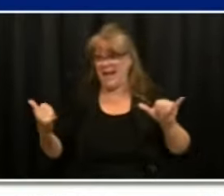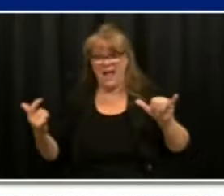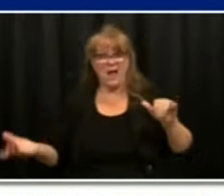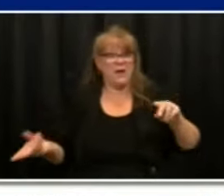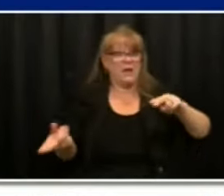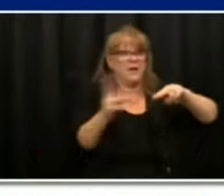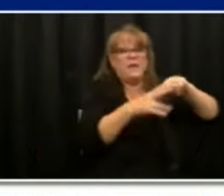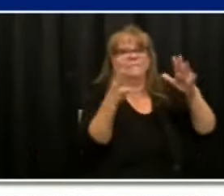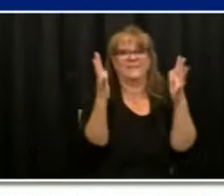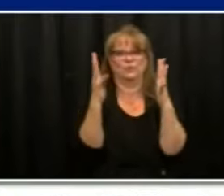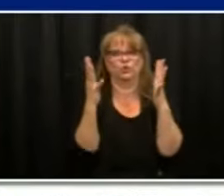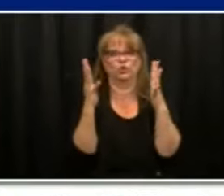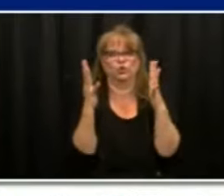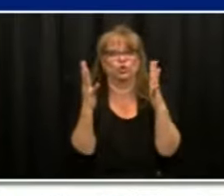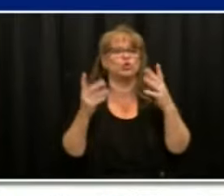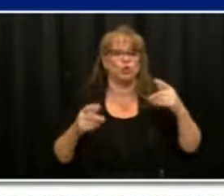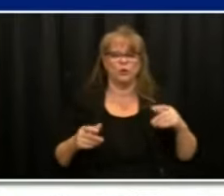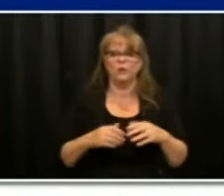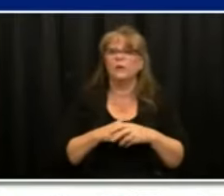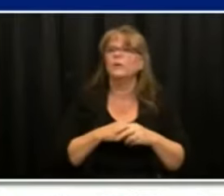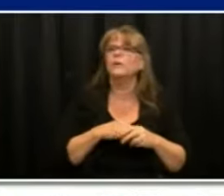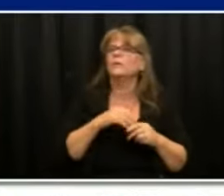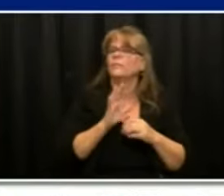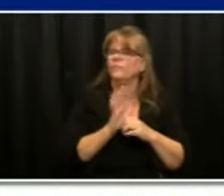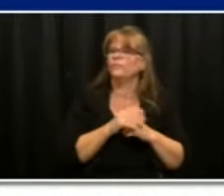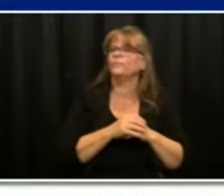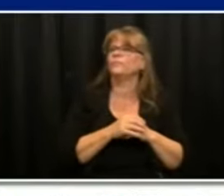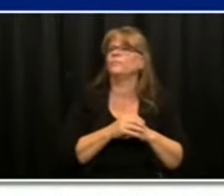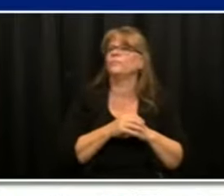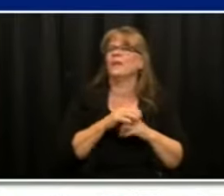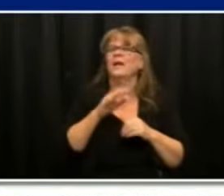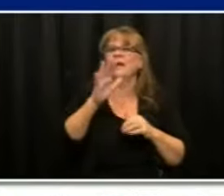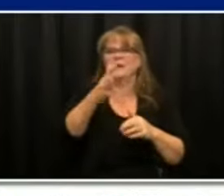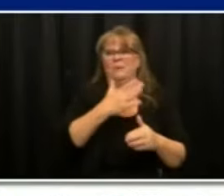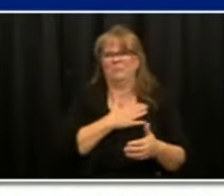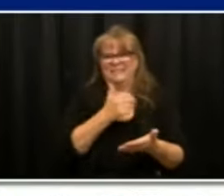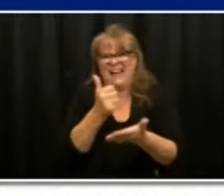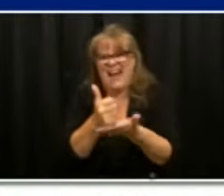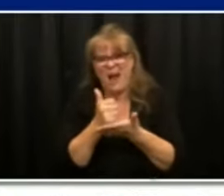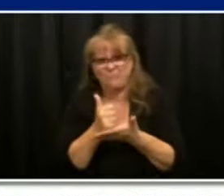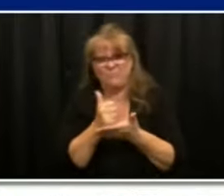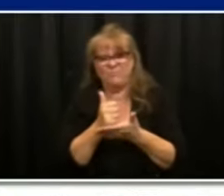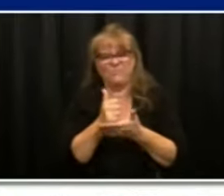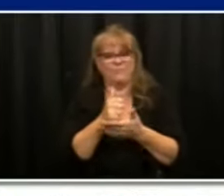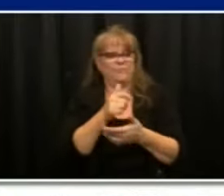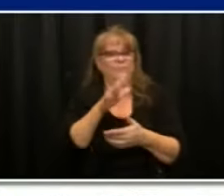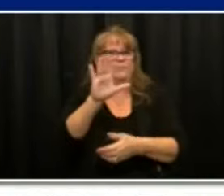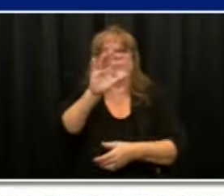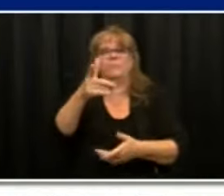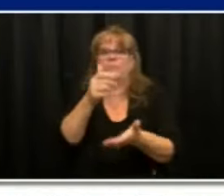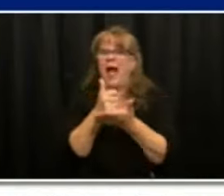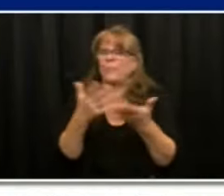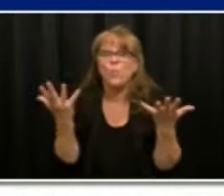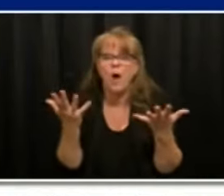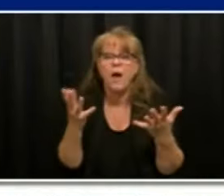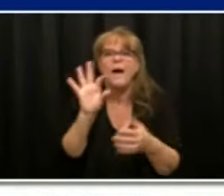overrun is to get a flu shot. That'll help prevent flu-related hospitalizations, allowing hospitals to conserve resources. And it's best to